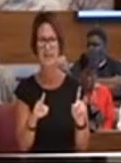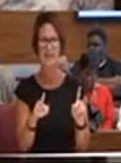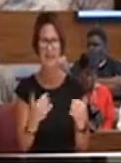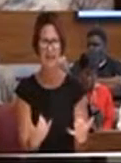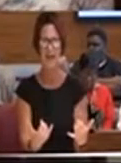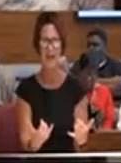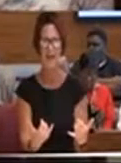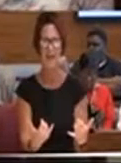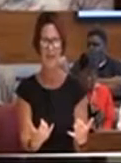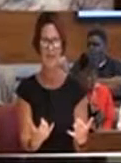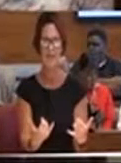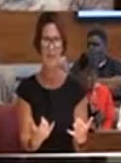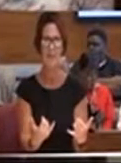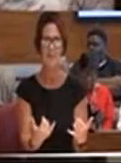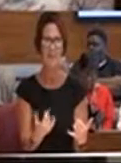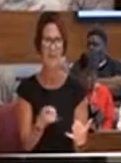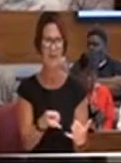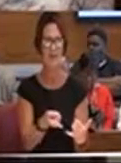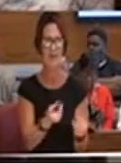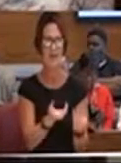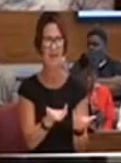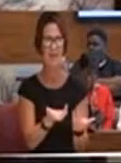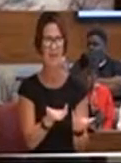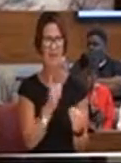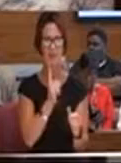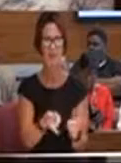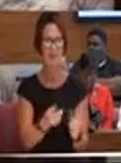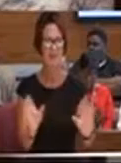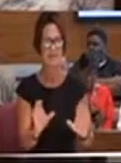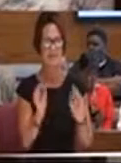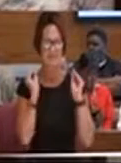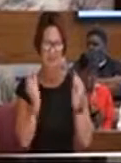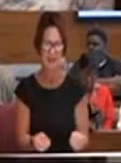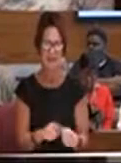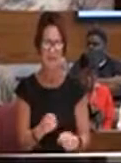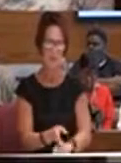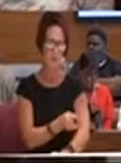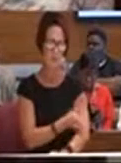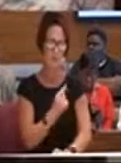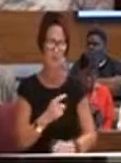It does nothing to improve the conditions for the citizens of Baton Rouge.